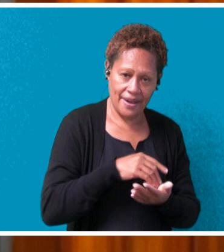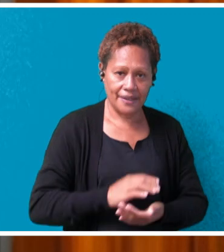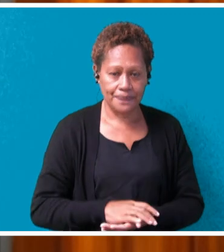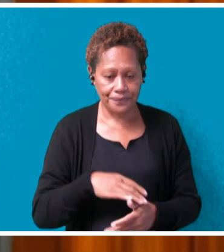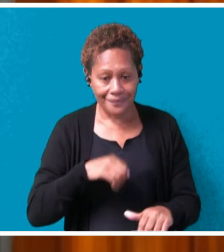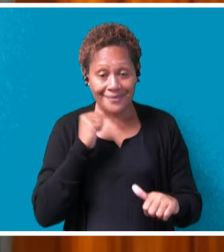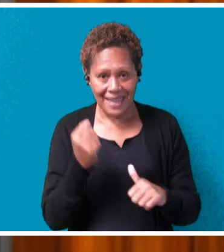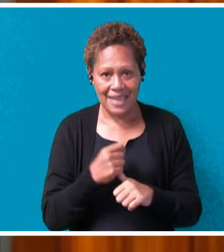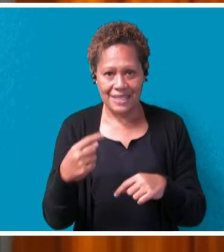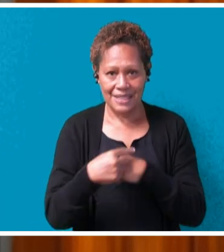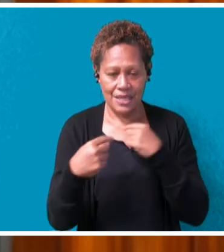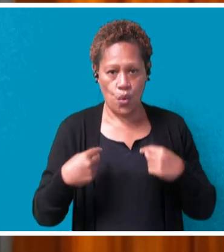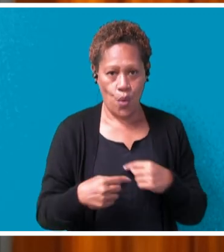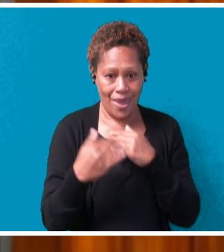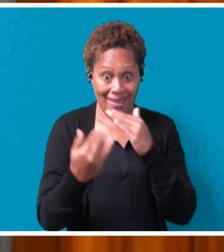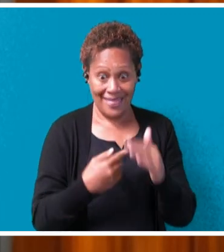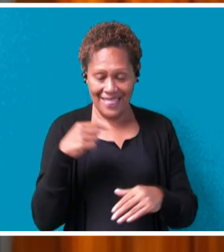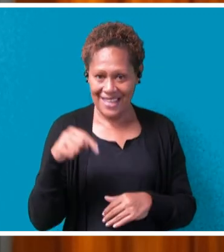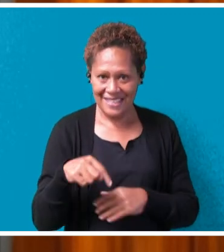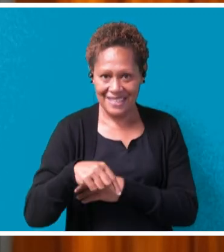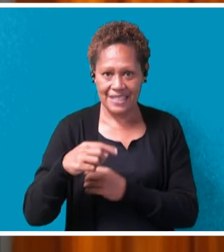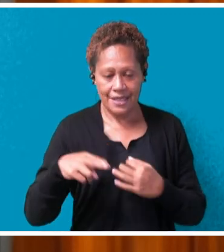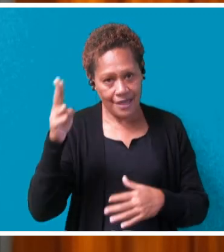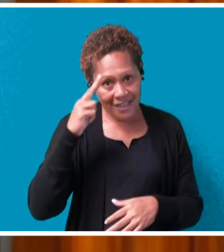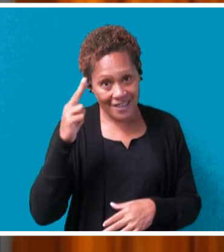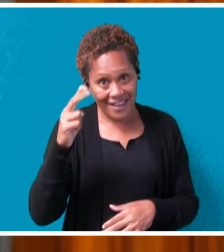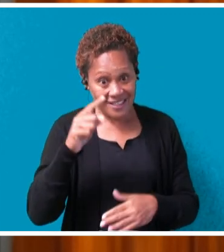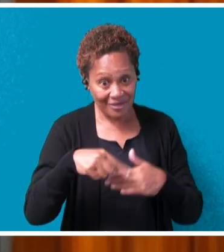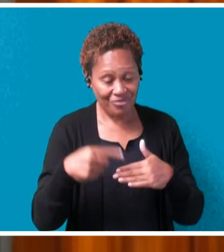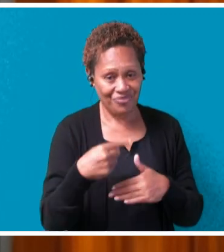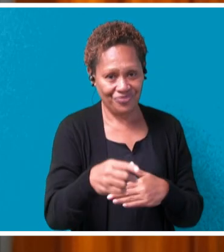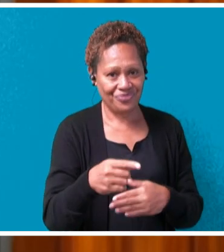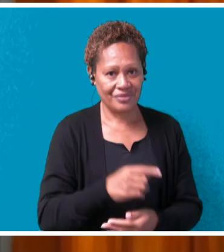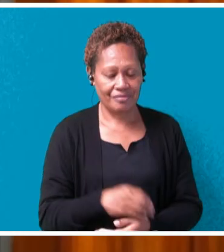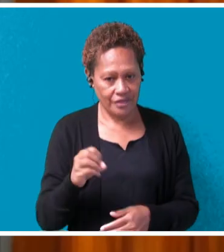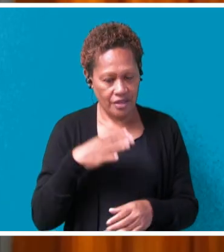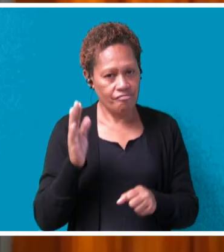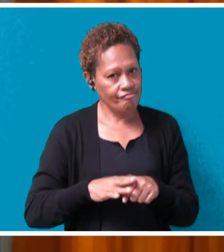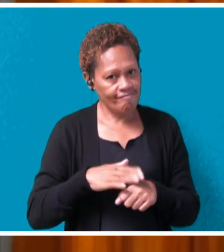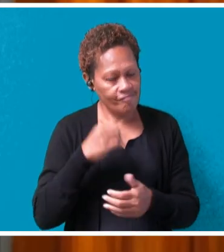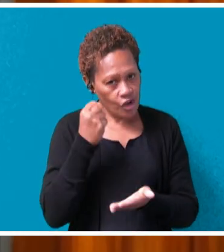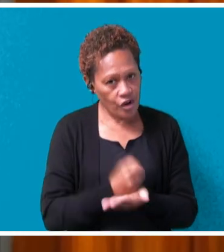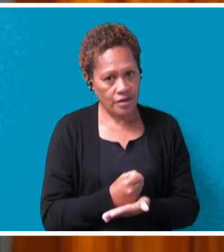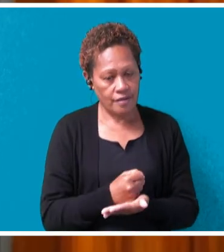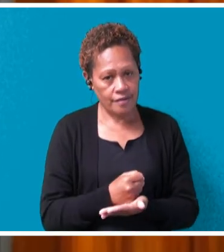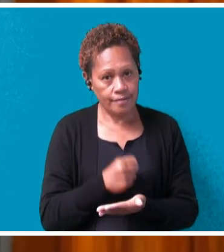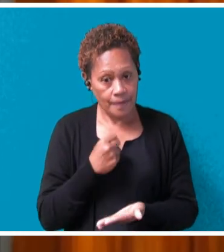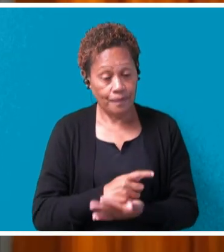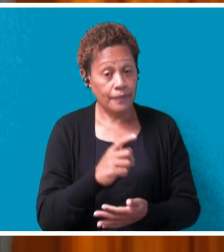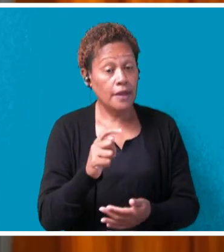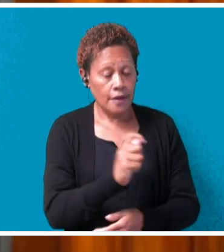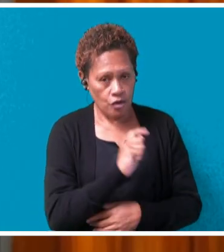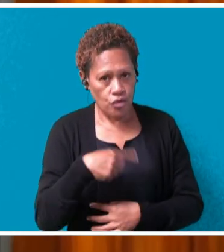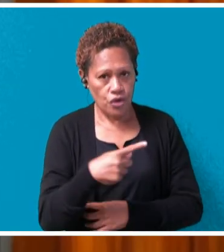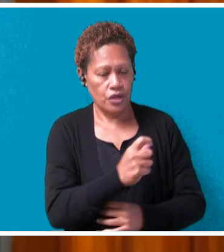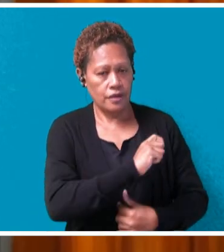this important period in our nation's journey, I wish to reaffirm my unwavering faith in the people of